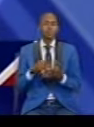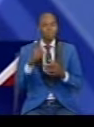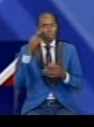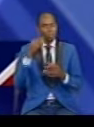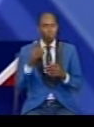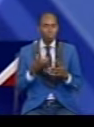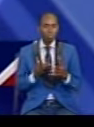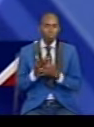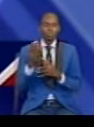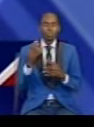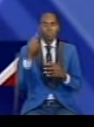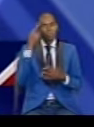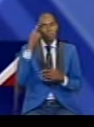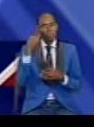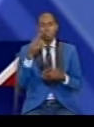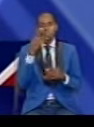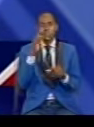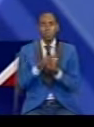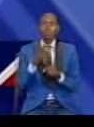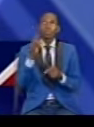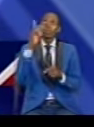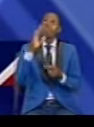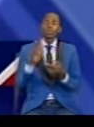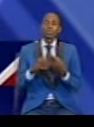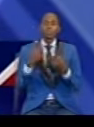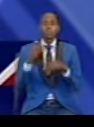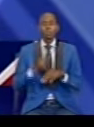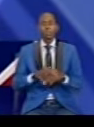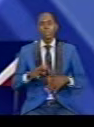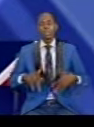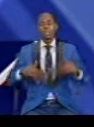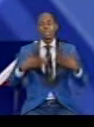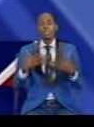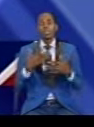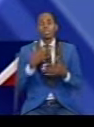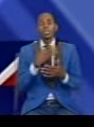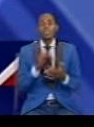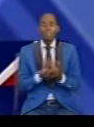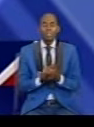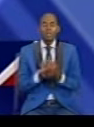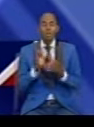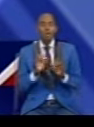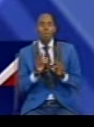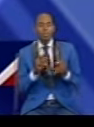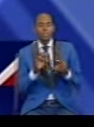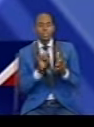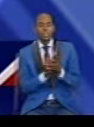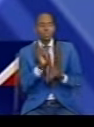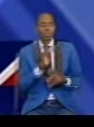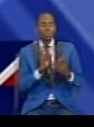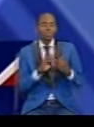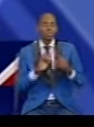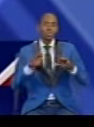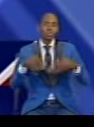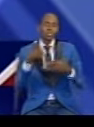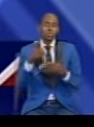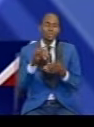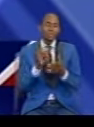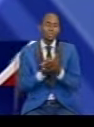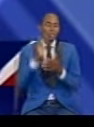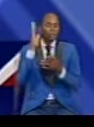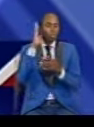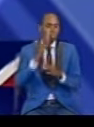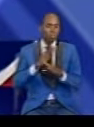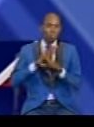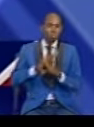life. Opportunities that they want to give you that will not take you to heaven, don't take it. Maybe because of